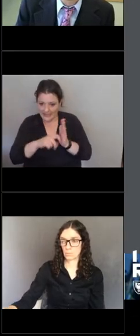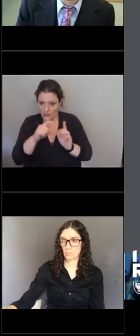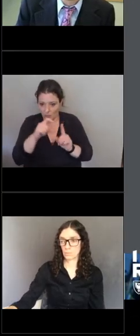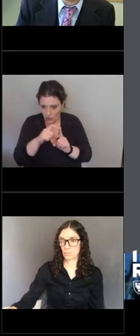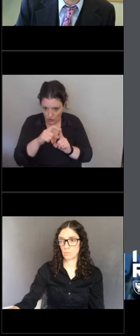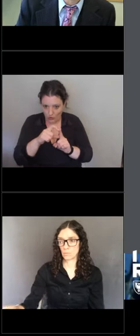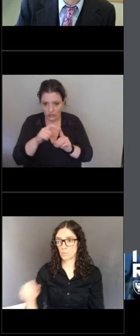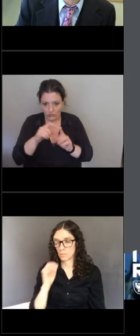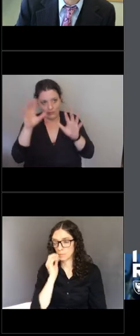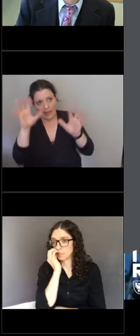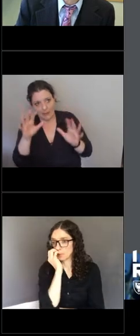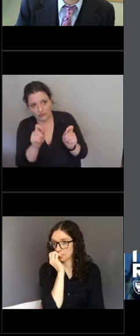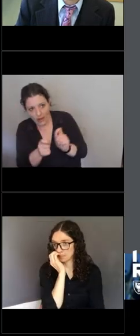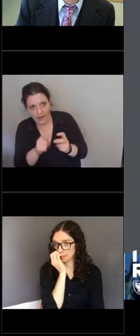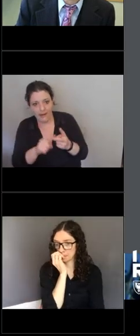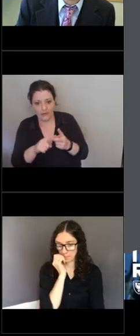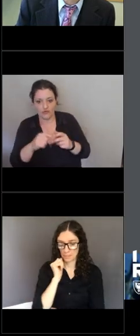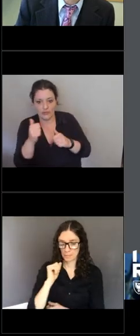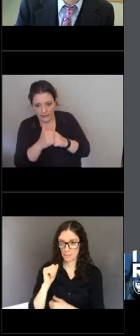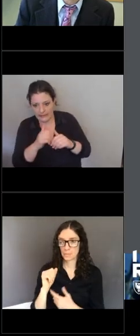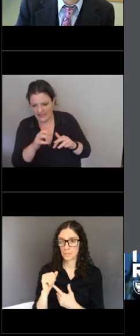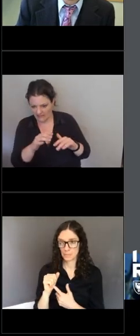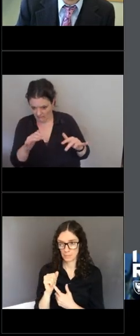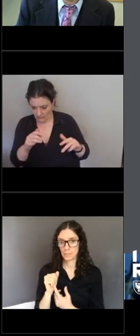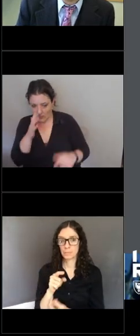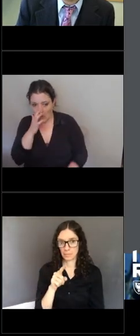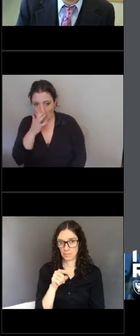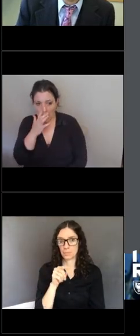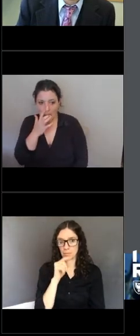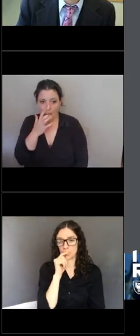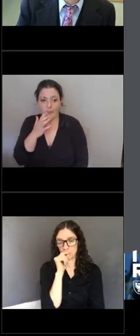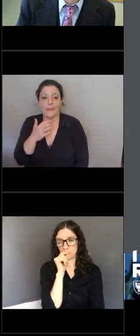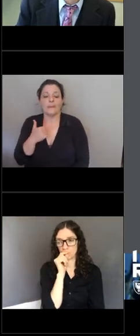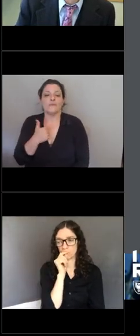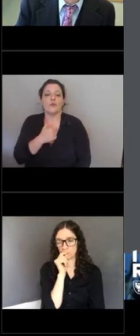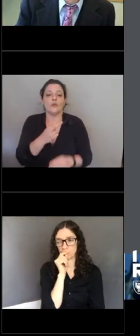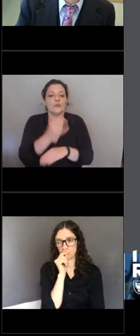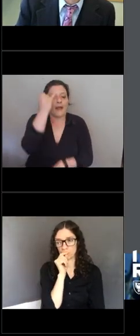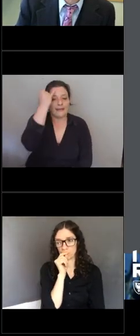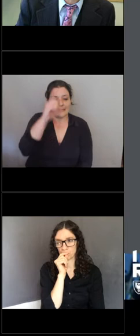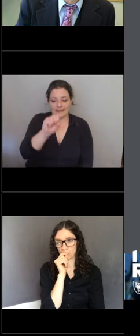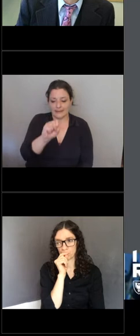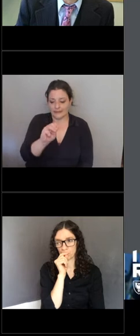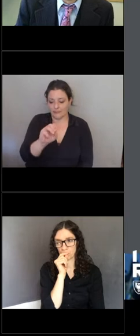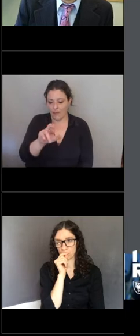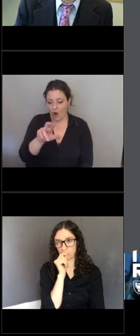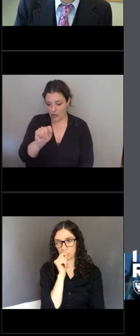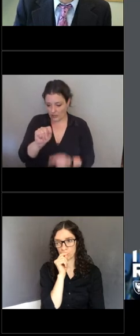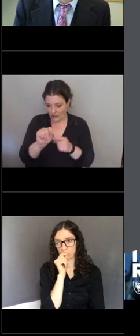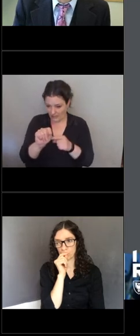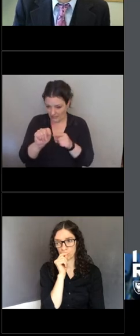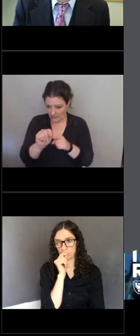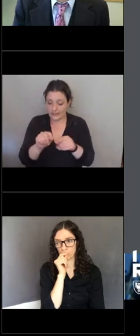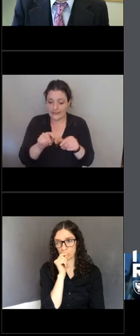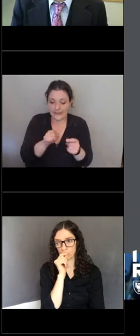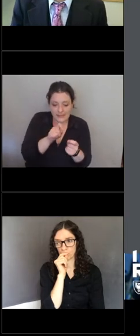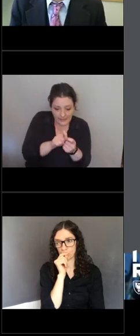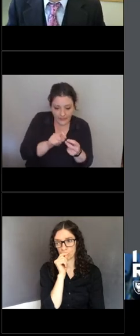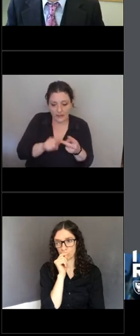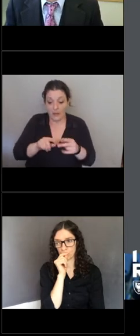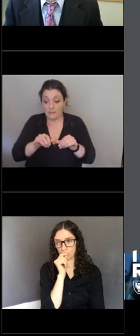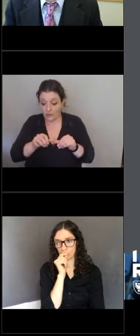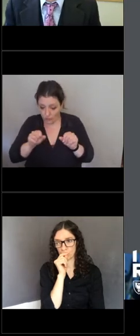SMART, which is a common business acronym that is used for goal setting, which is specific, measurable, attainable.